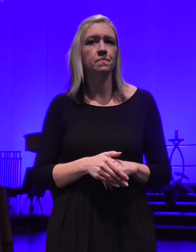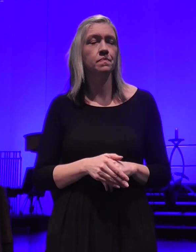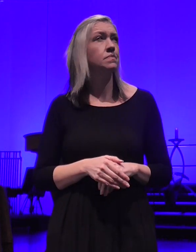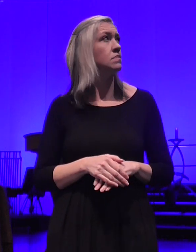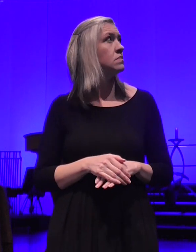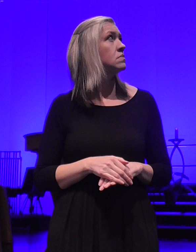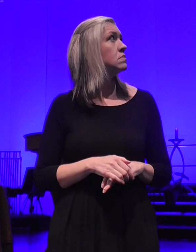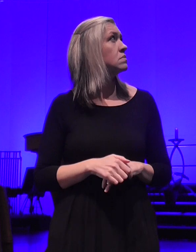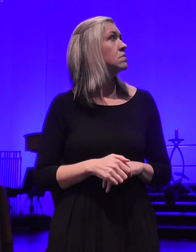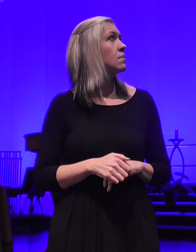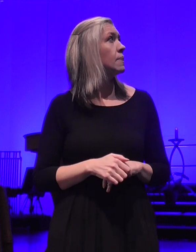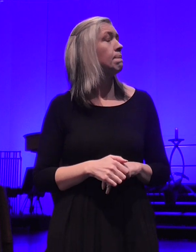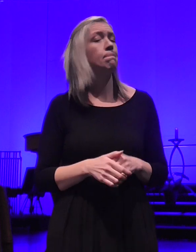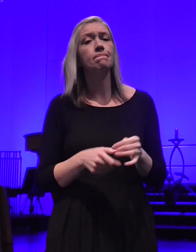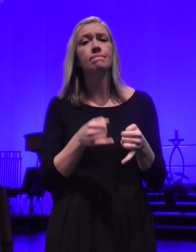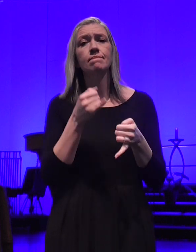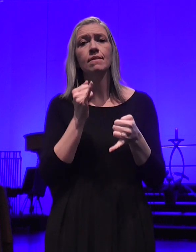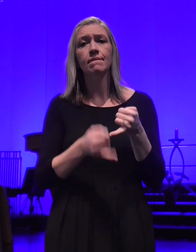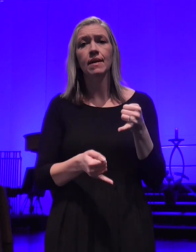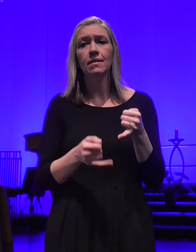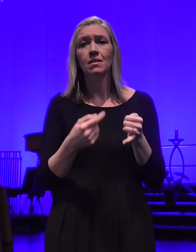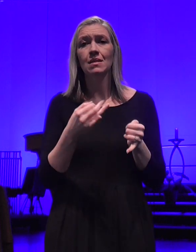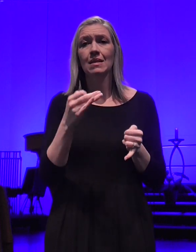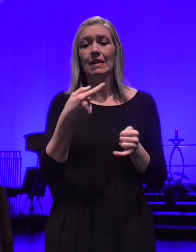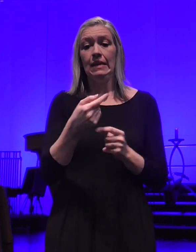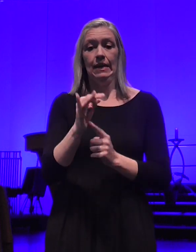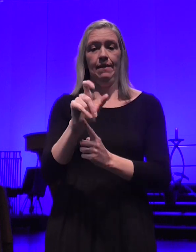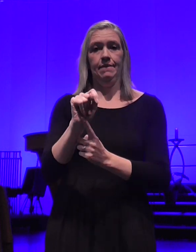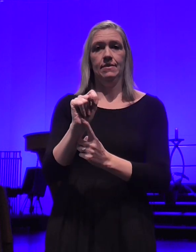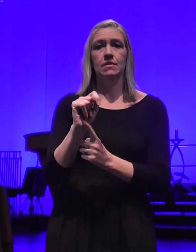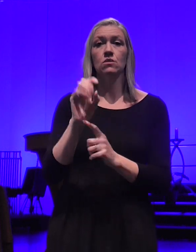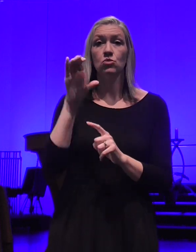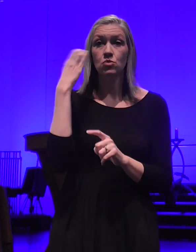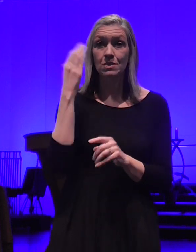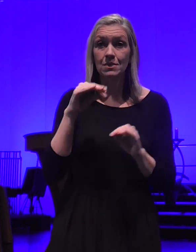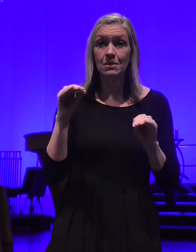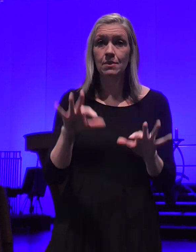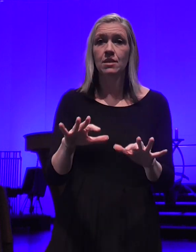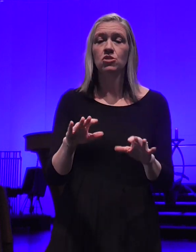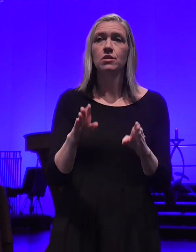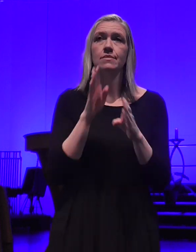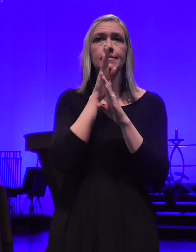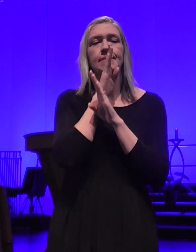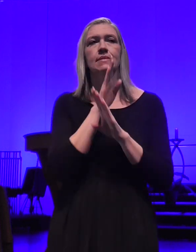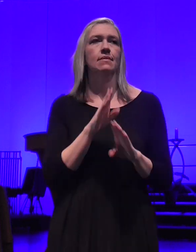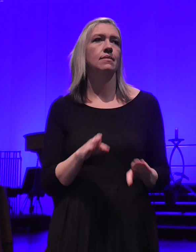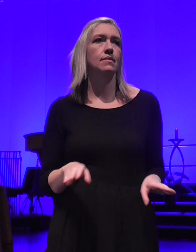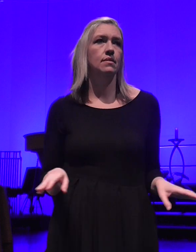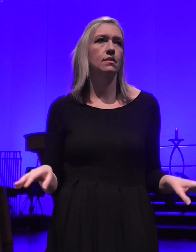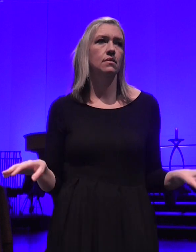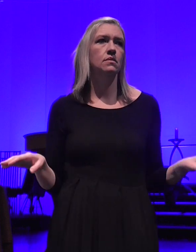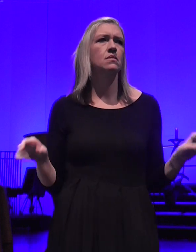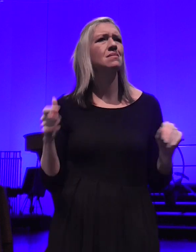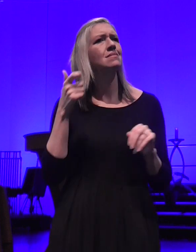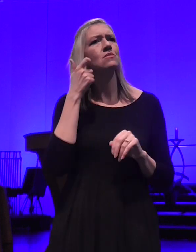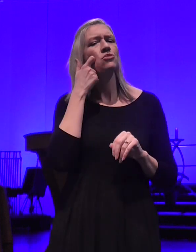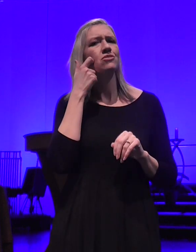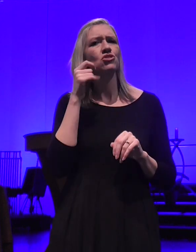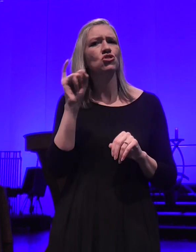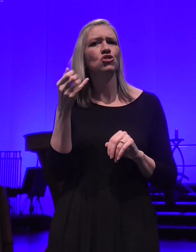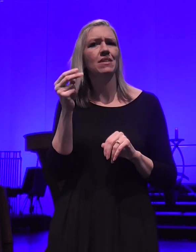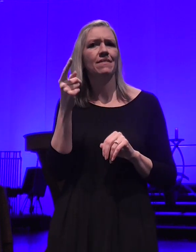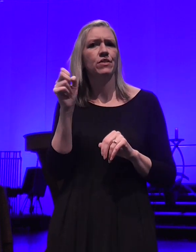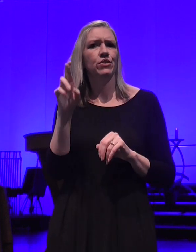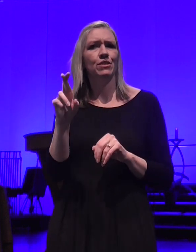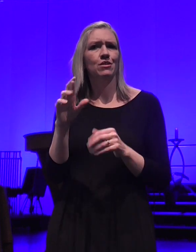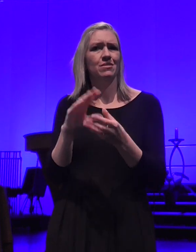A final gift of Christmas magic is stillness. Just like Jennifer shared so beautiful, that's something I wish